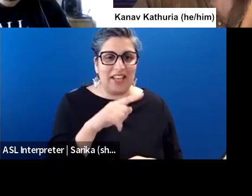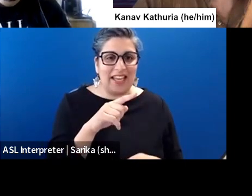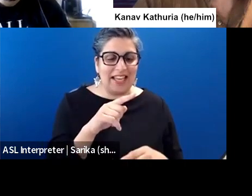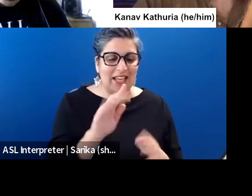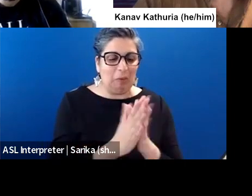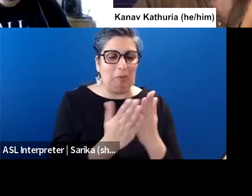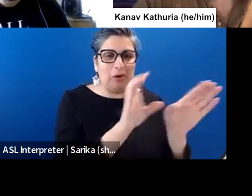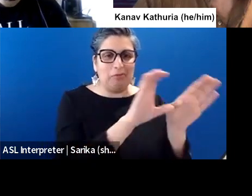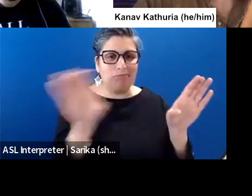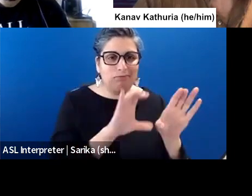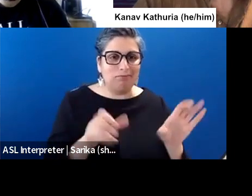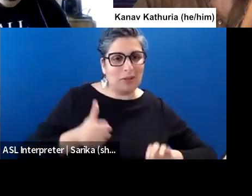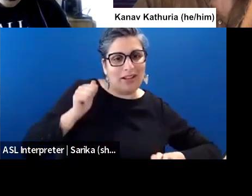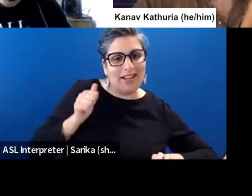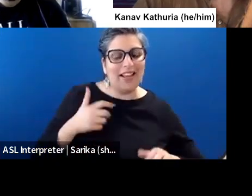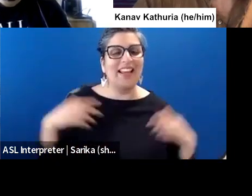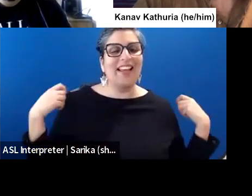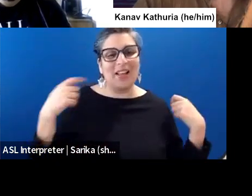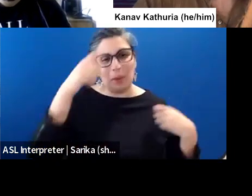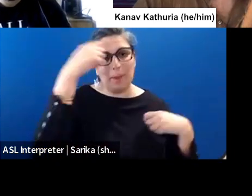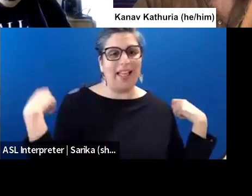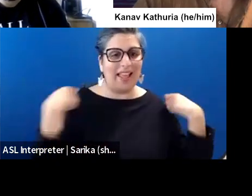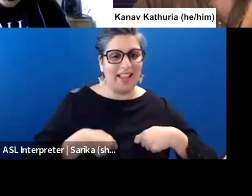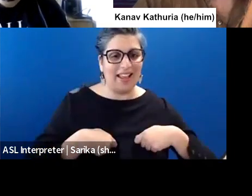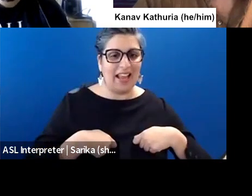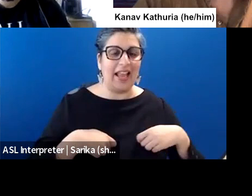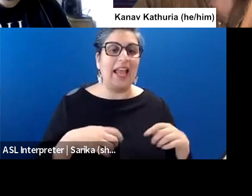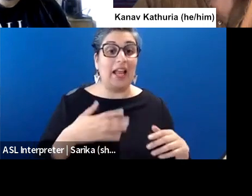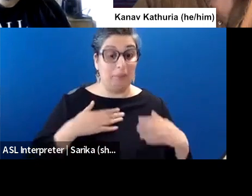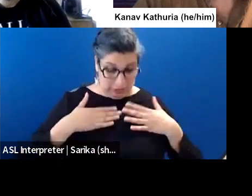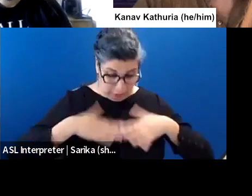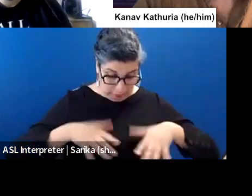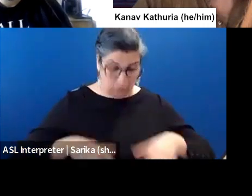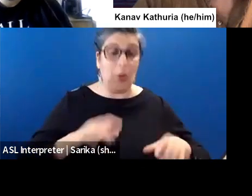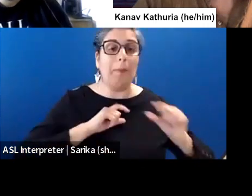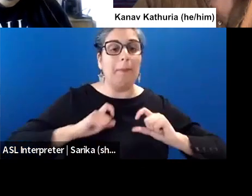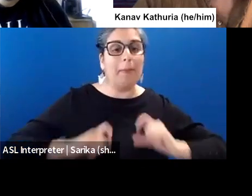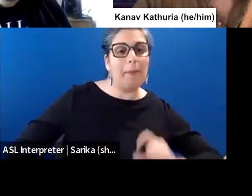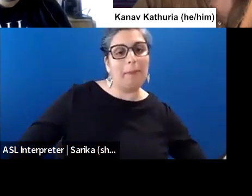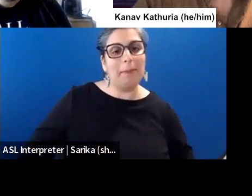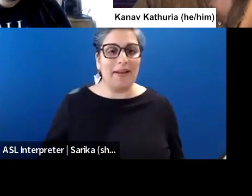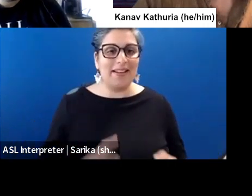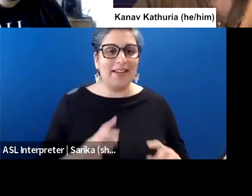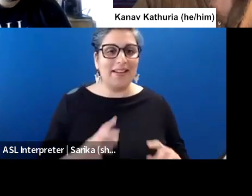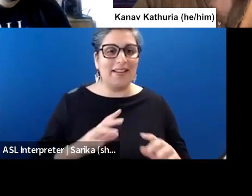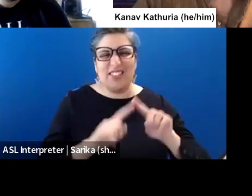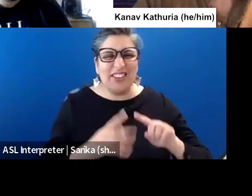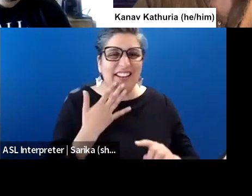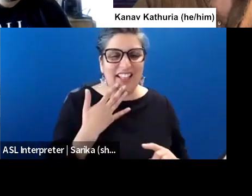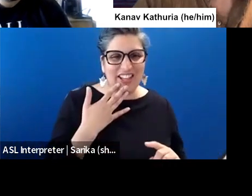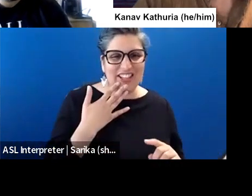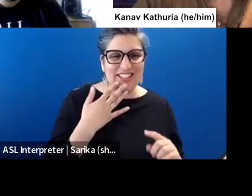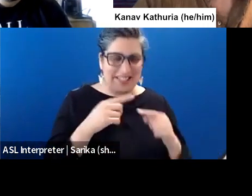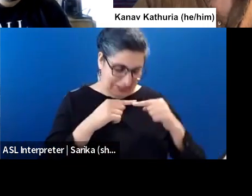behind me. I'm wearing a black sweater with a printed shirt with multicolors and pink and black and diamonds.